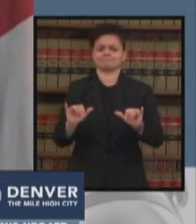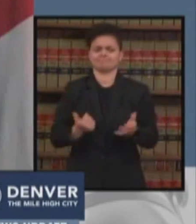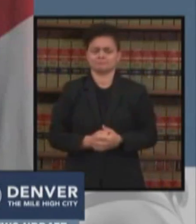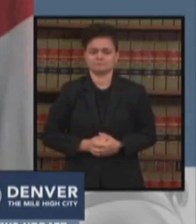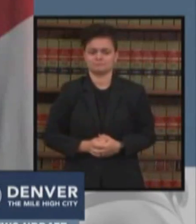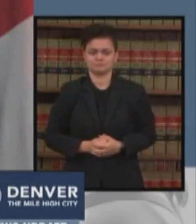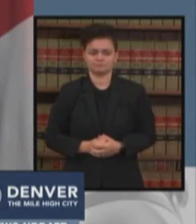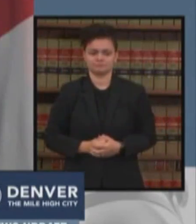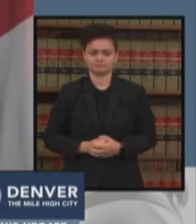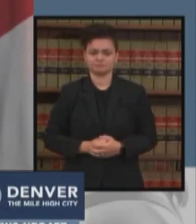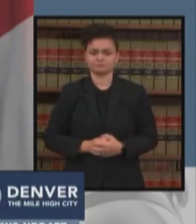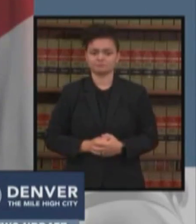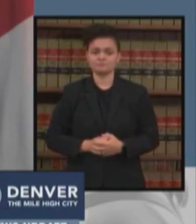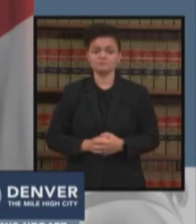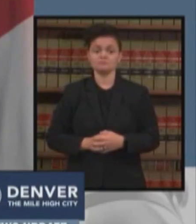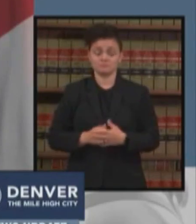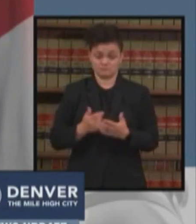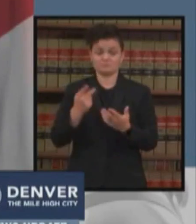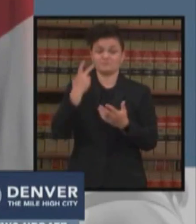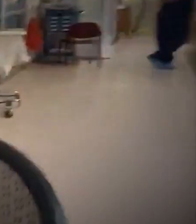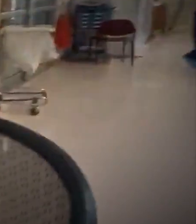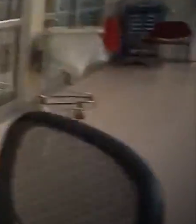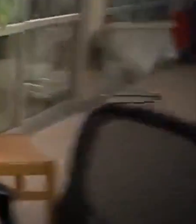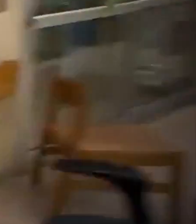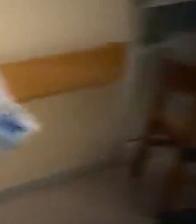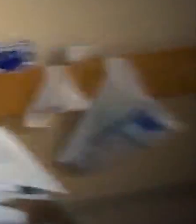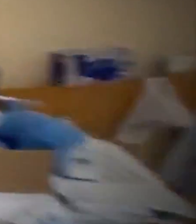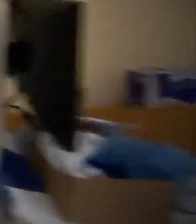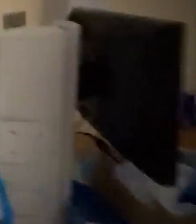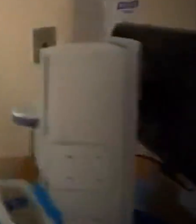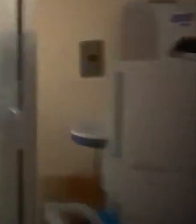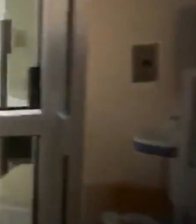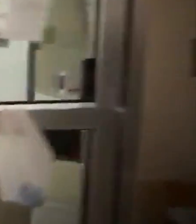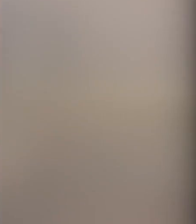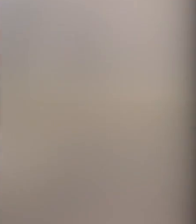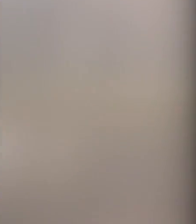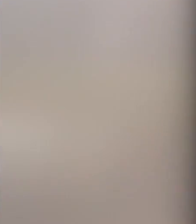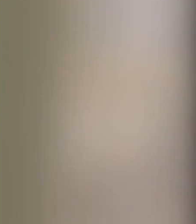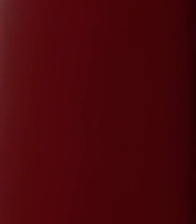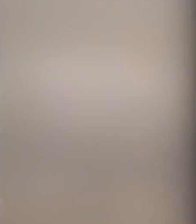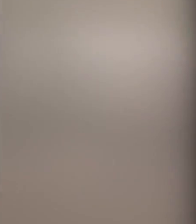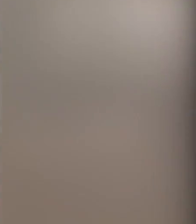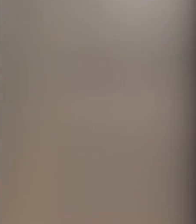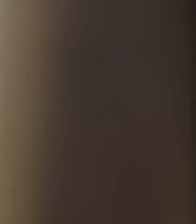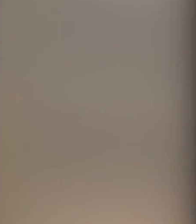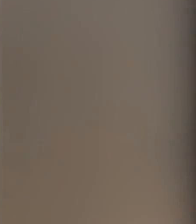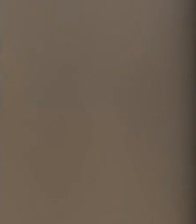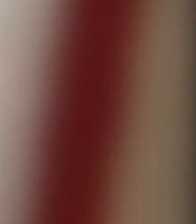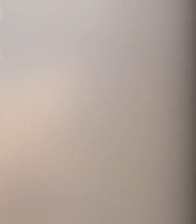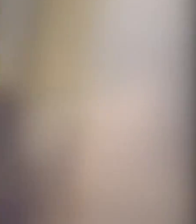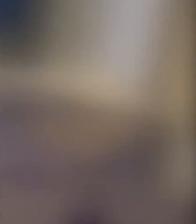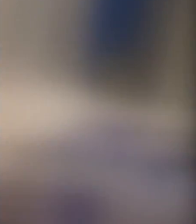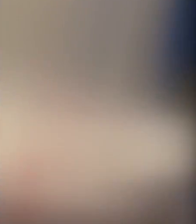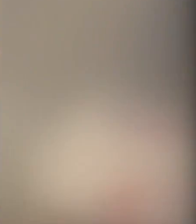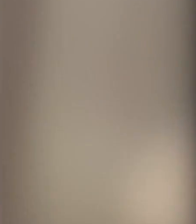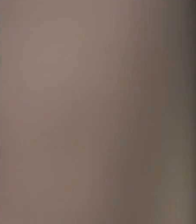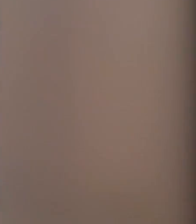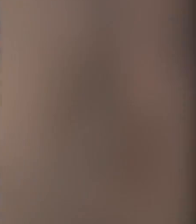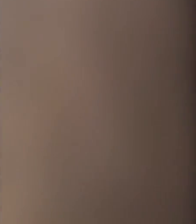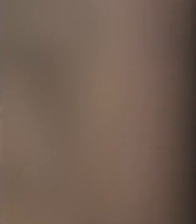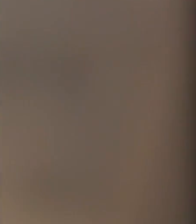is the fact that vaccinations have largely stalled. Now he says, imagine that spike continuing into the fall and the